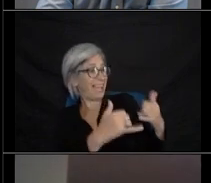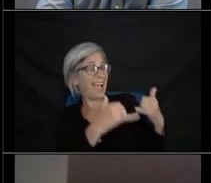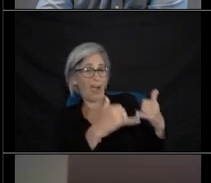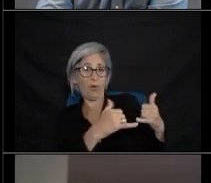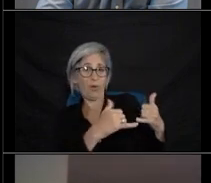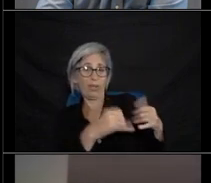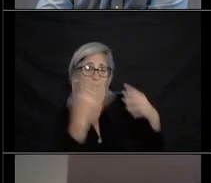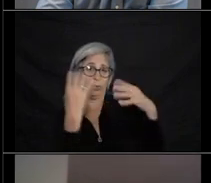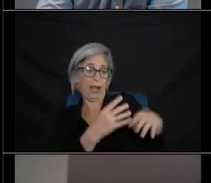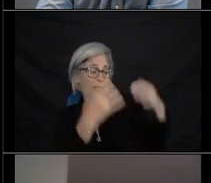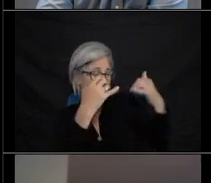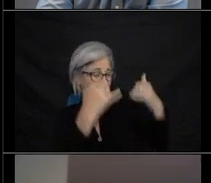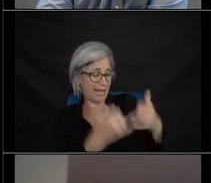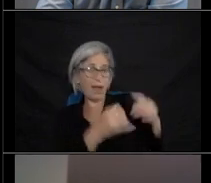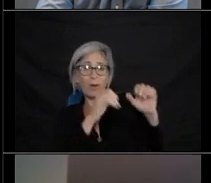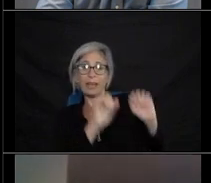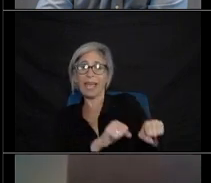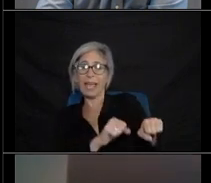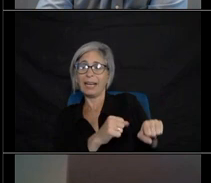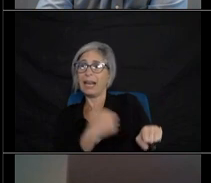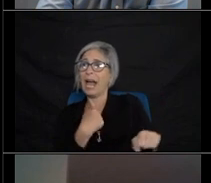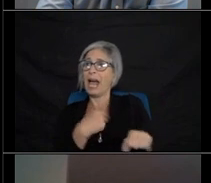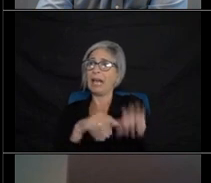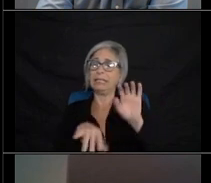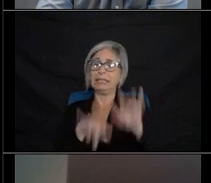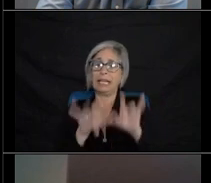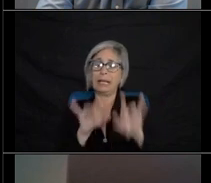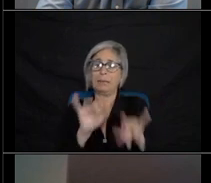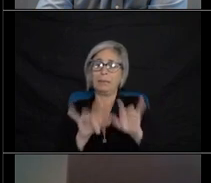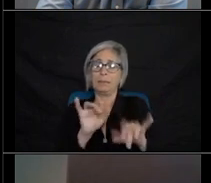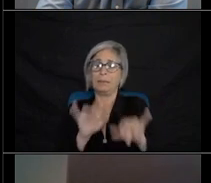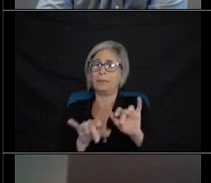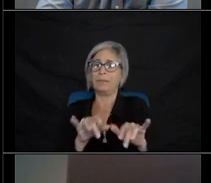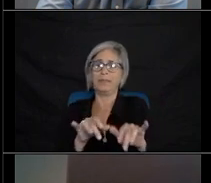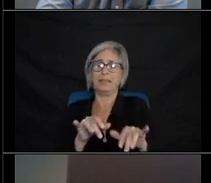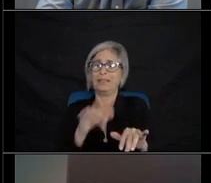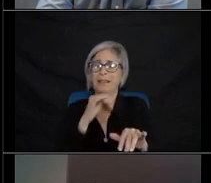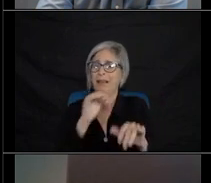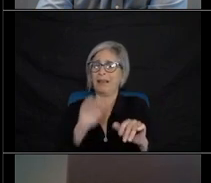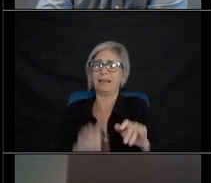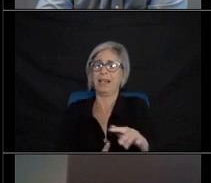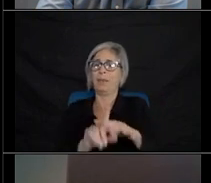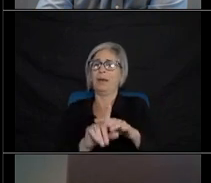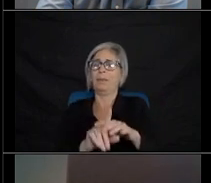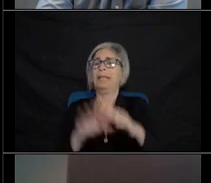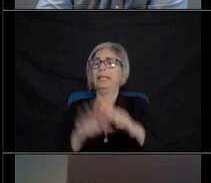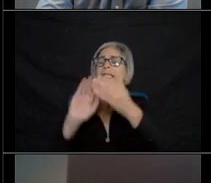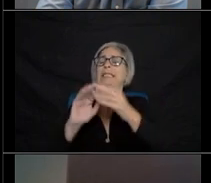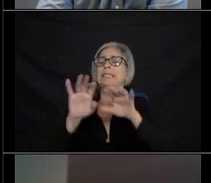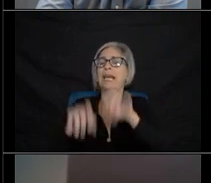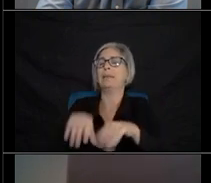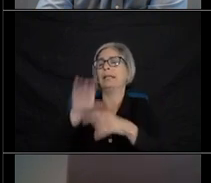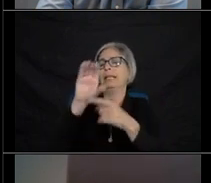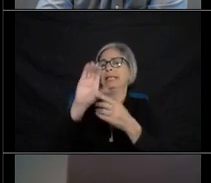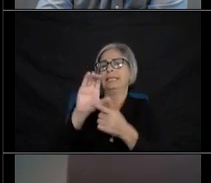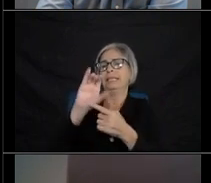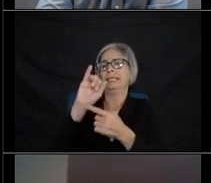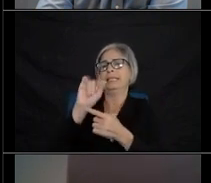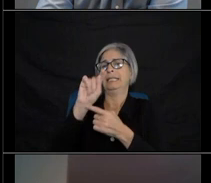download that immediately. So I did type in MyBB and it didn't come up. You got to type in City of Boynton Beach. Got